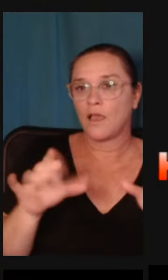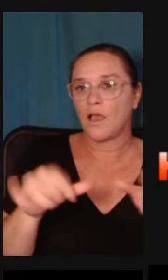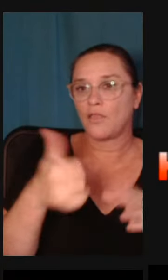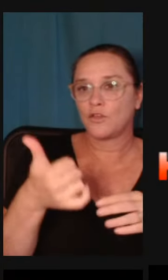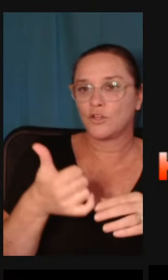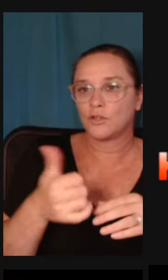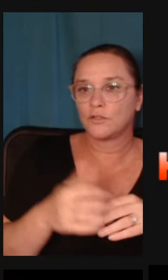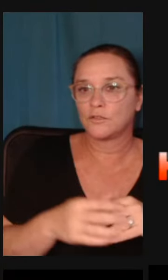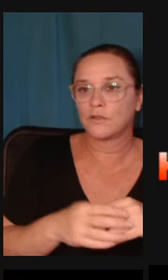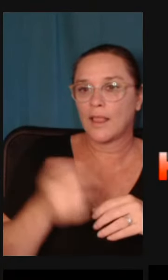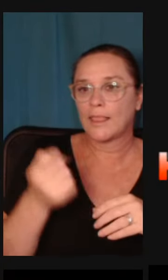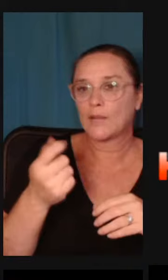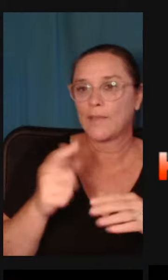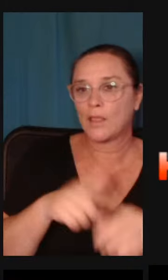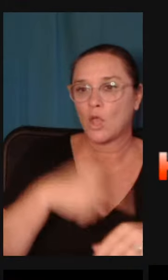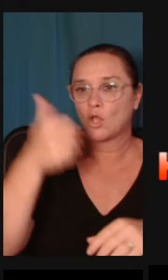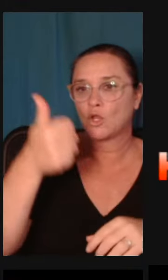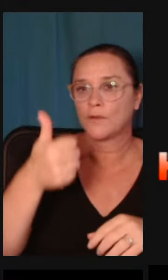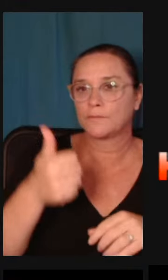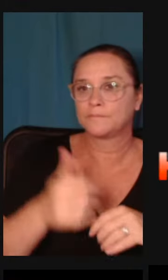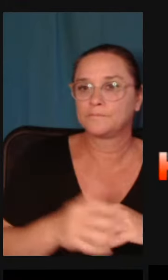little bit longer.